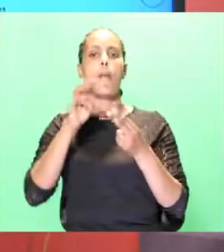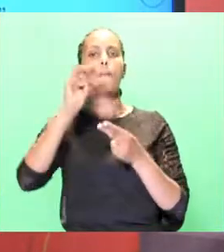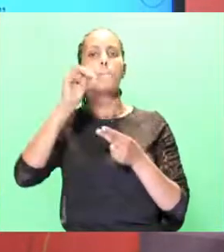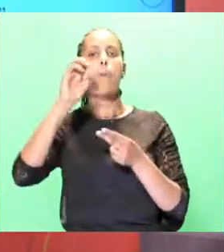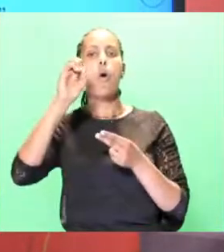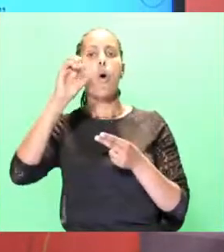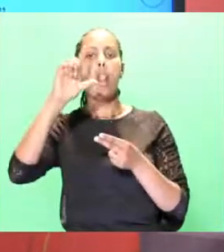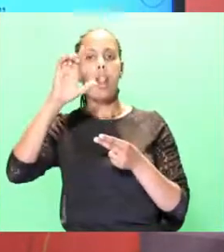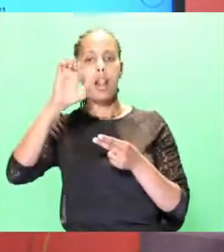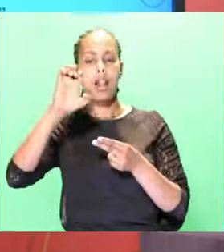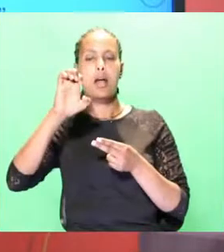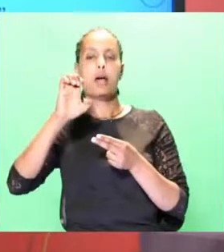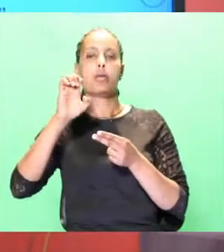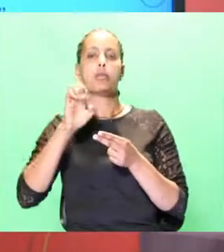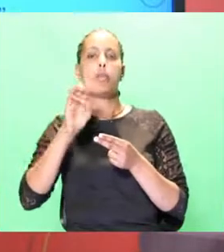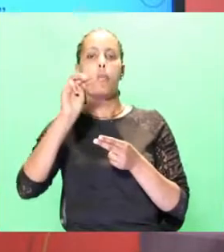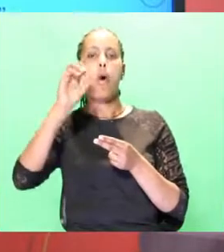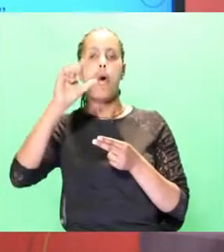of the solid,